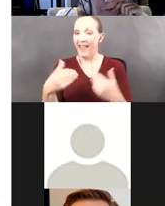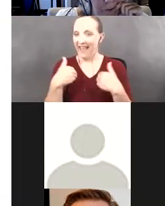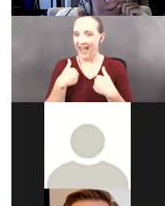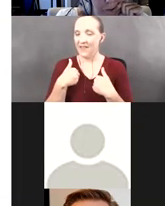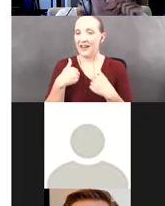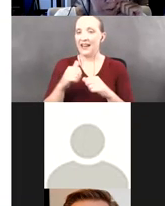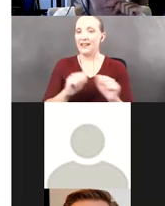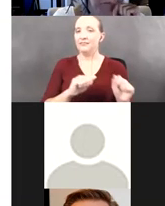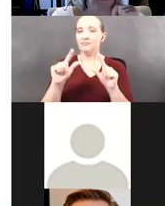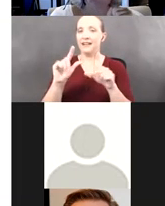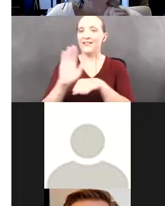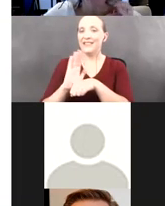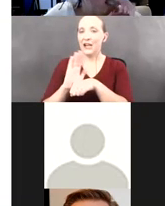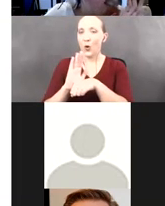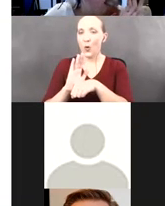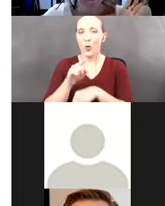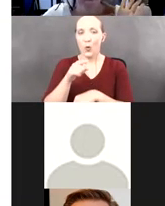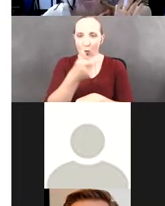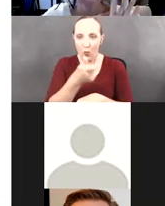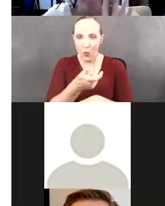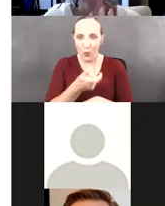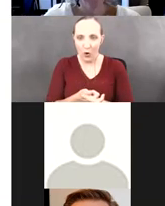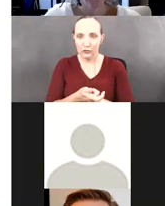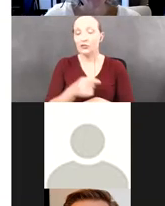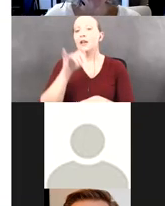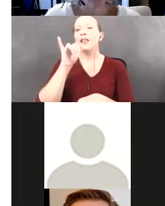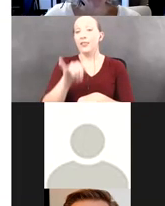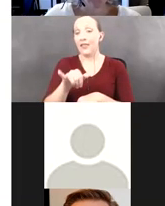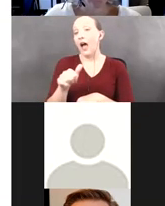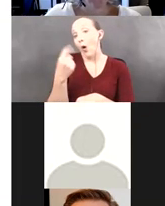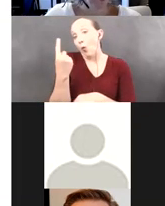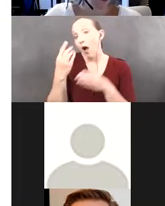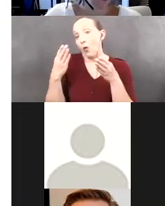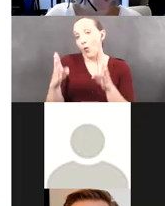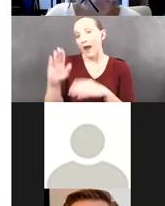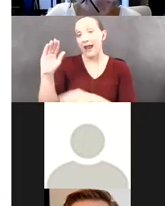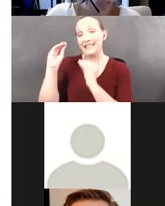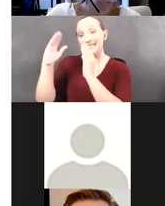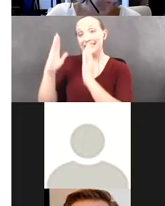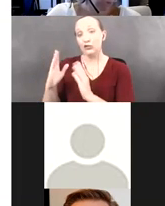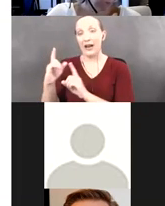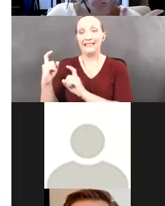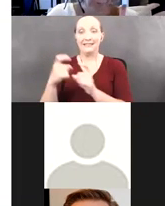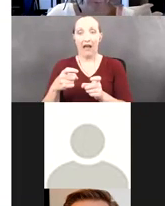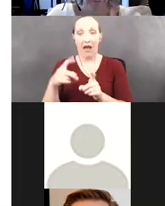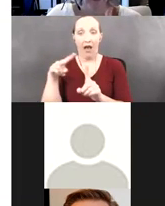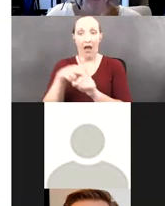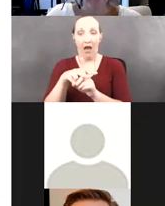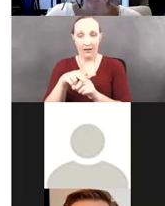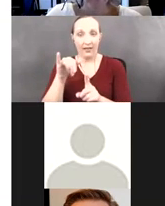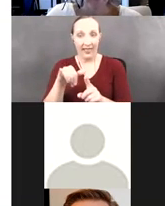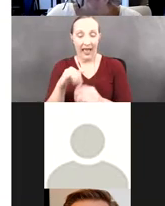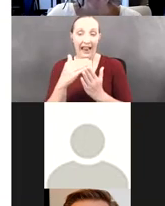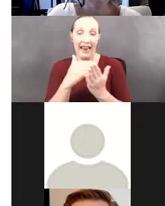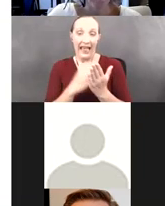has assigned que el on this maestro de su screen. hijo ha This asignado is en esta one way a pantalla. teacher Esta can es una assign manera a que el lesson maestro video. puede asignar